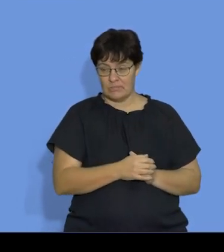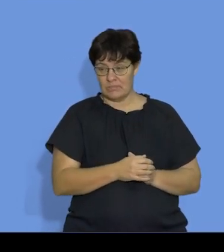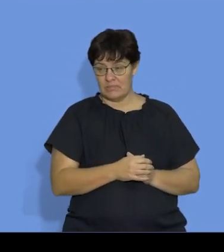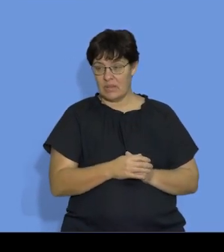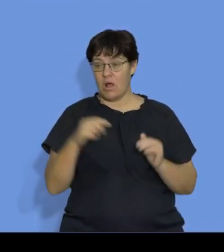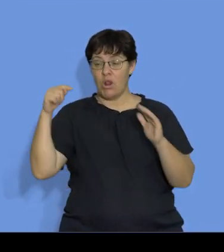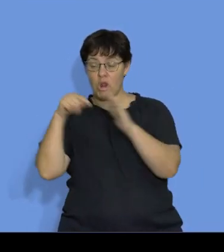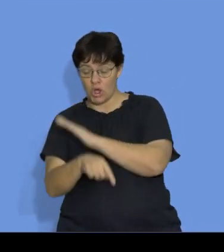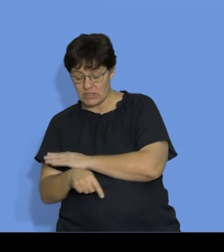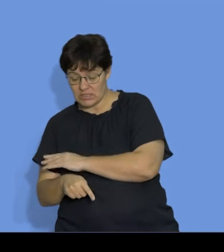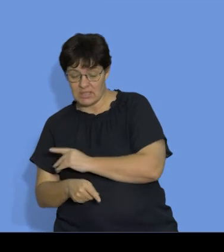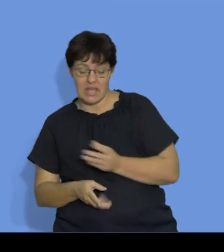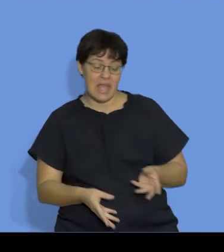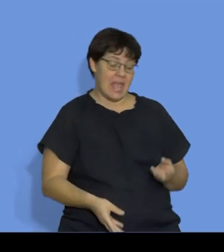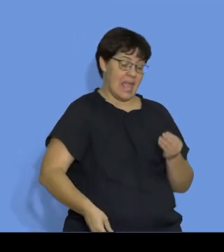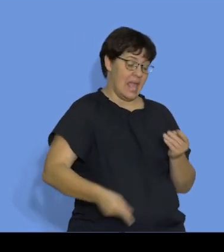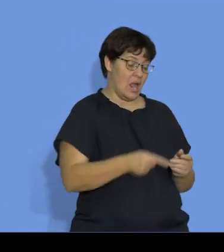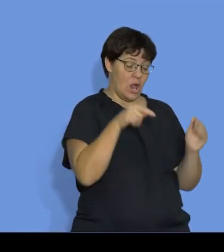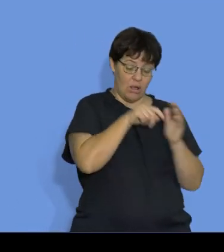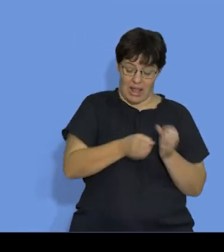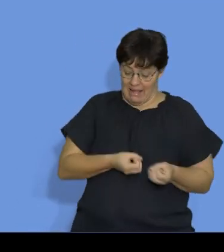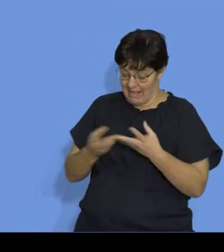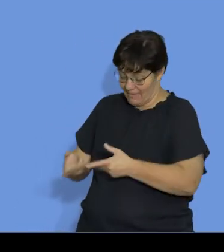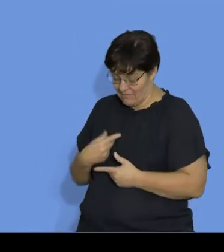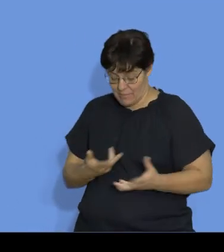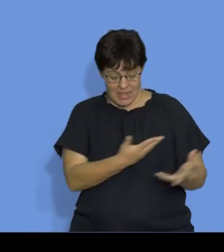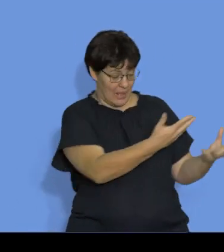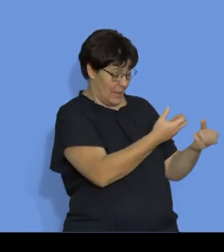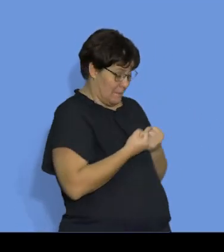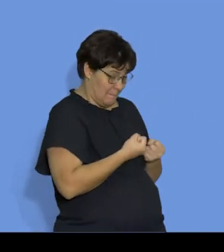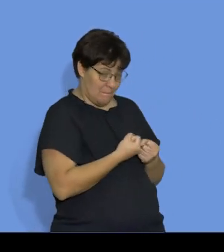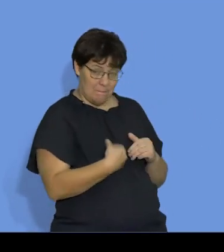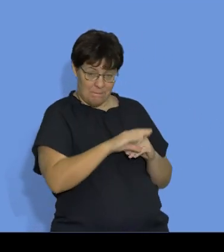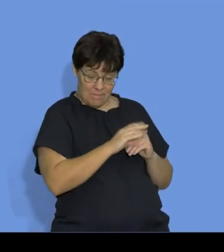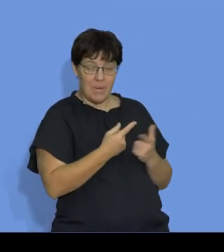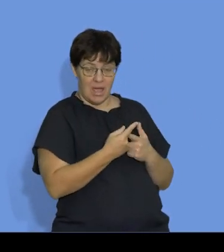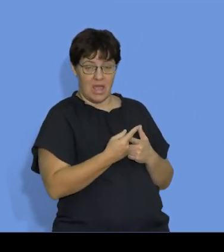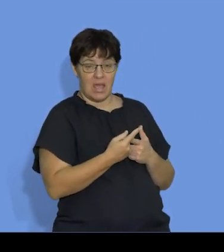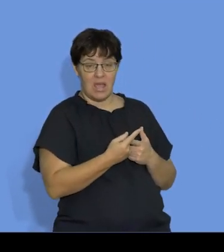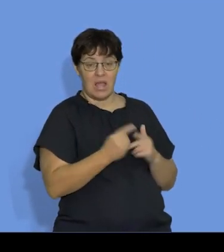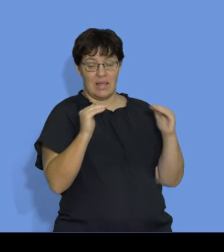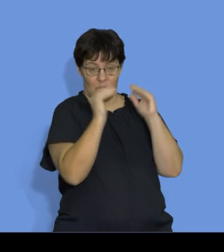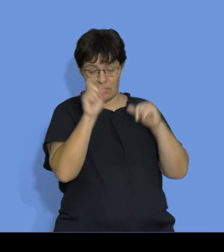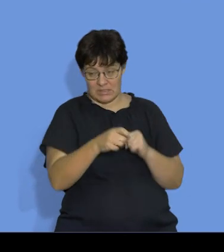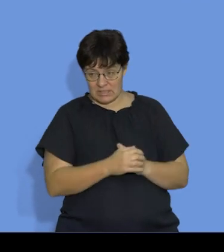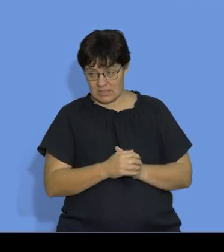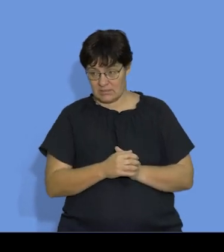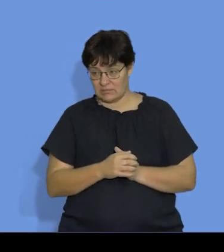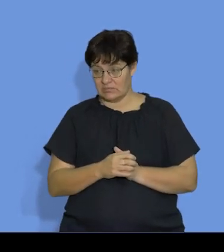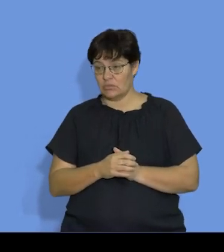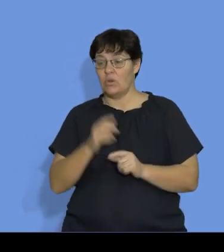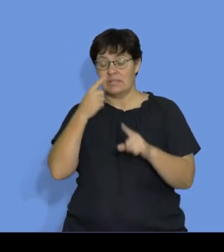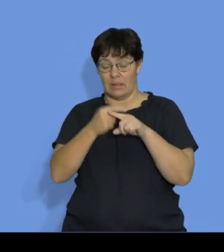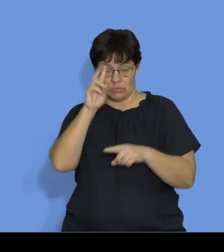number of electrons gained. So the ratio is 1 is to 2. So we'll multiply this one by 2 and then